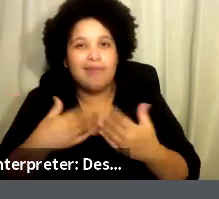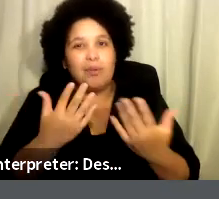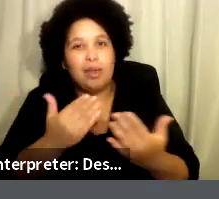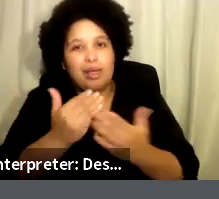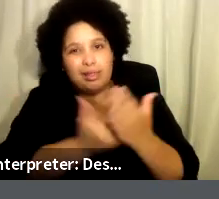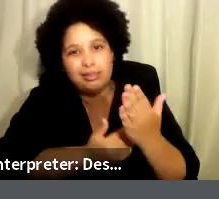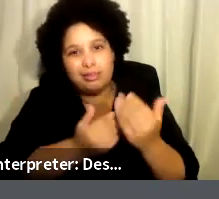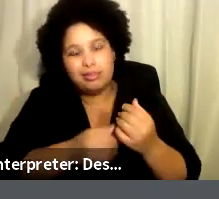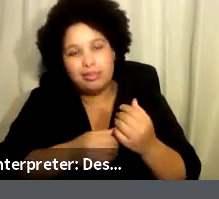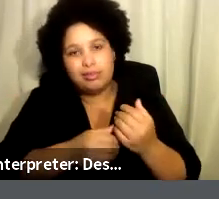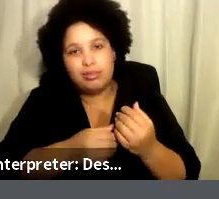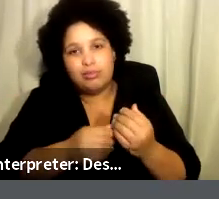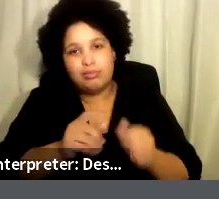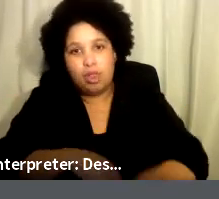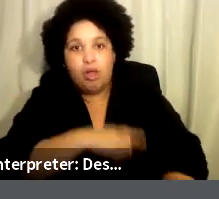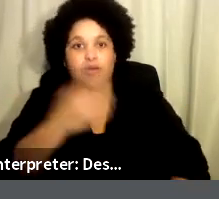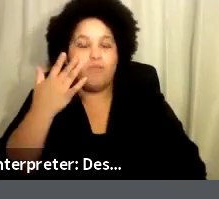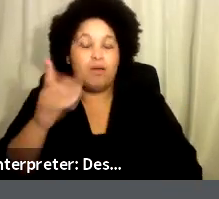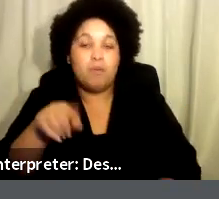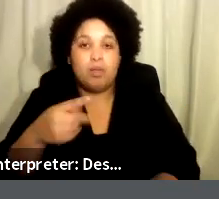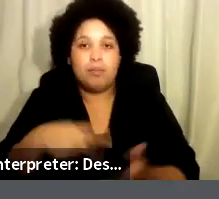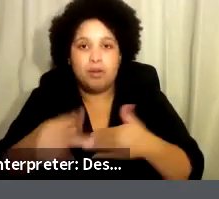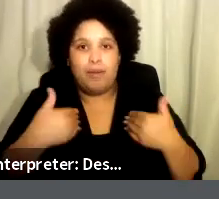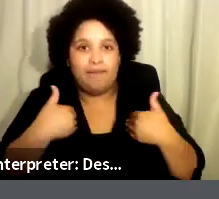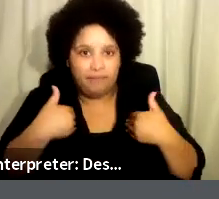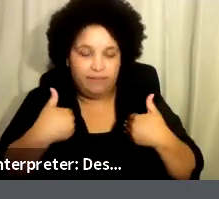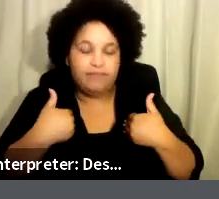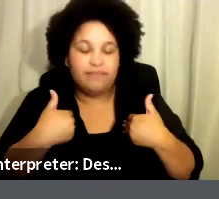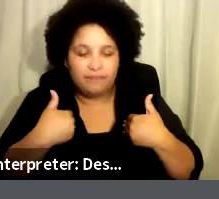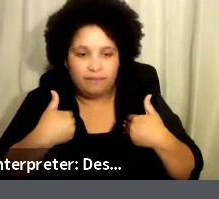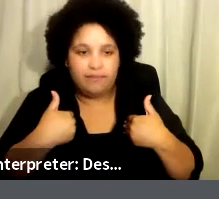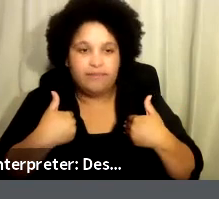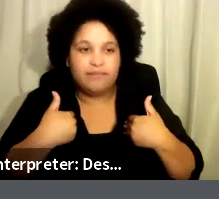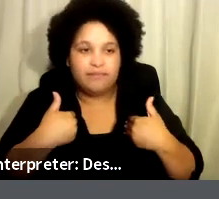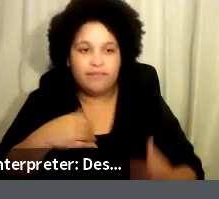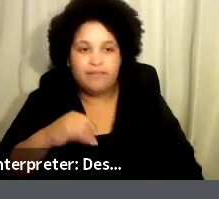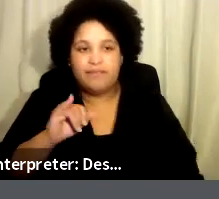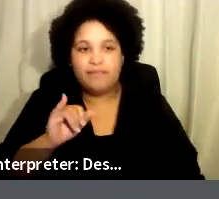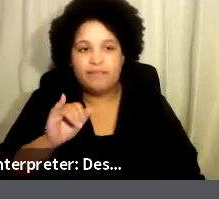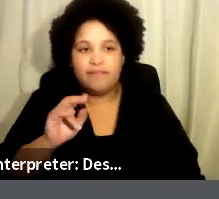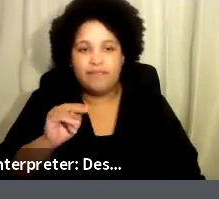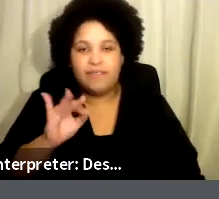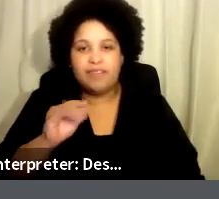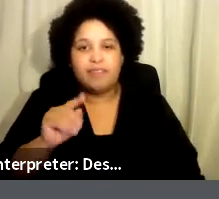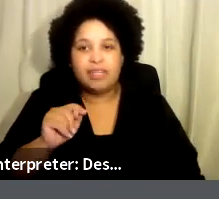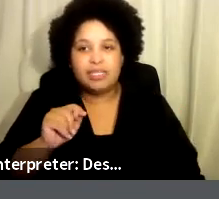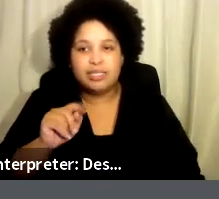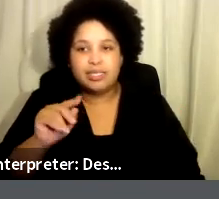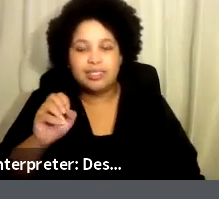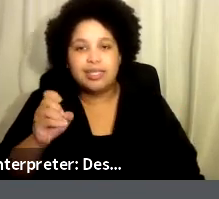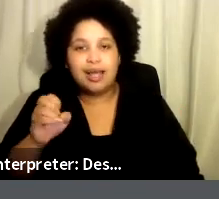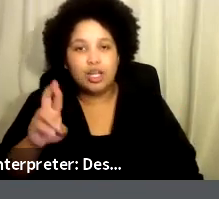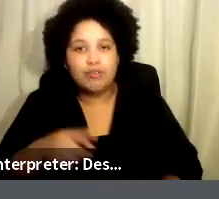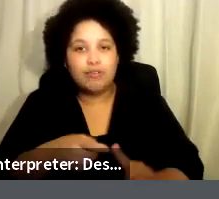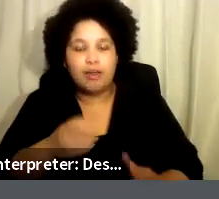list only because that's the only program that we have infant toddler from our program. And